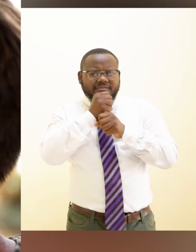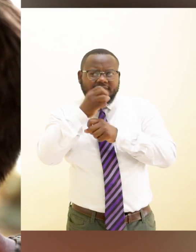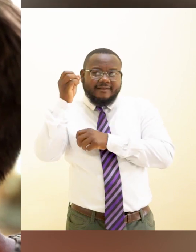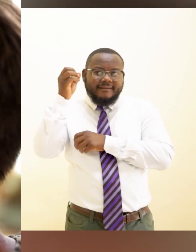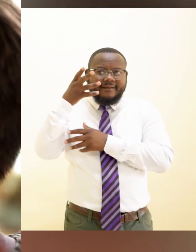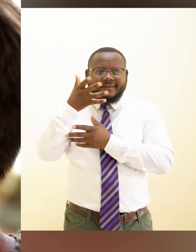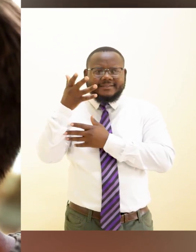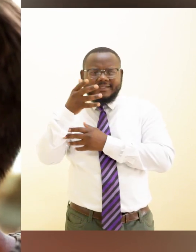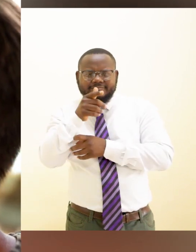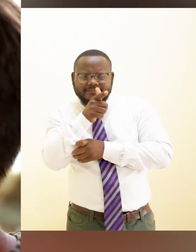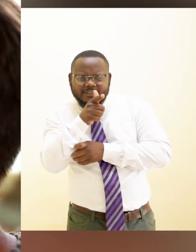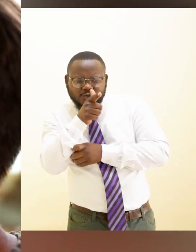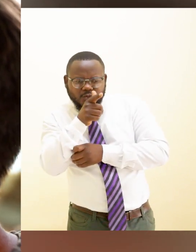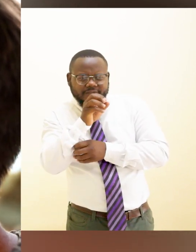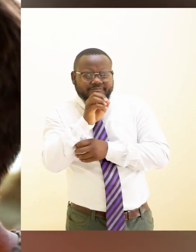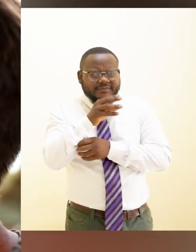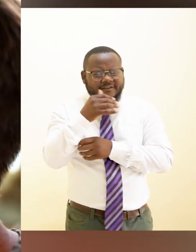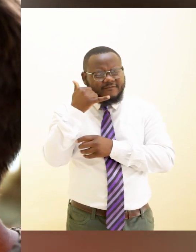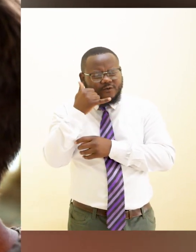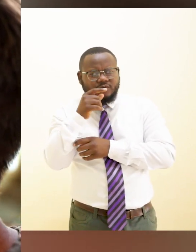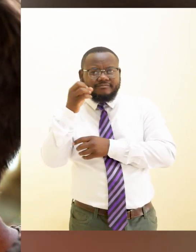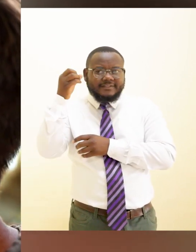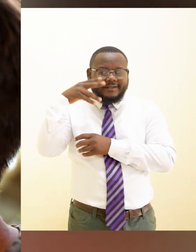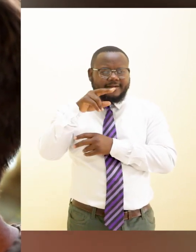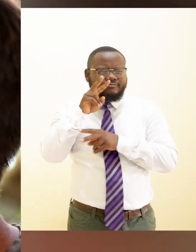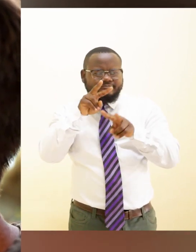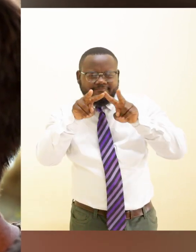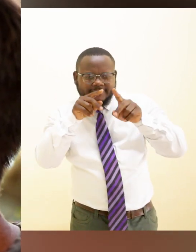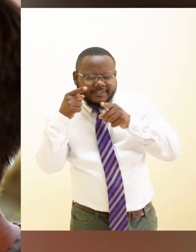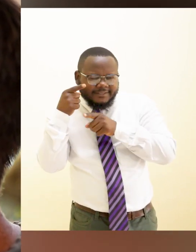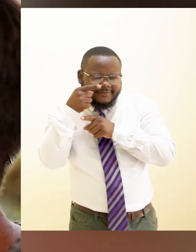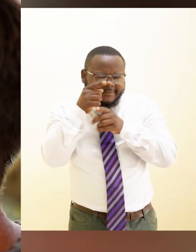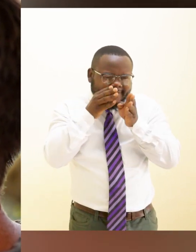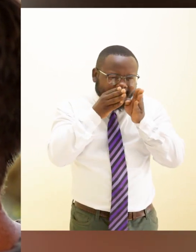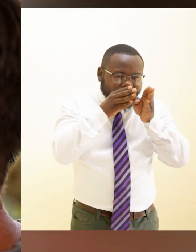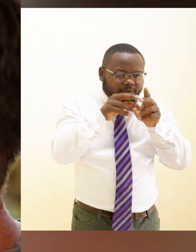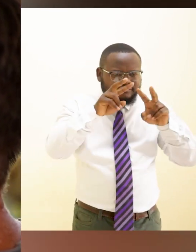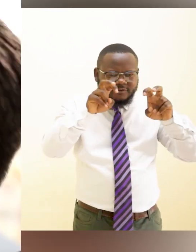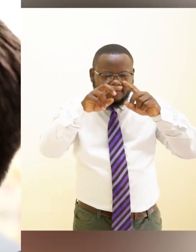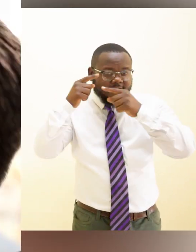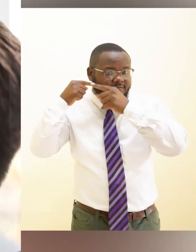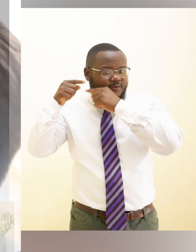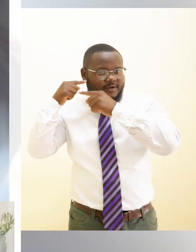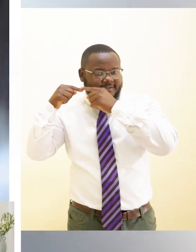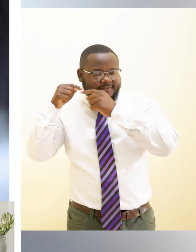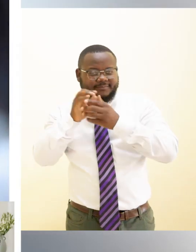available light, torch, phone, sunlight, to visualize the canal and look for wax.